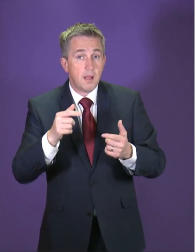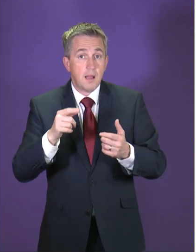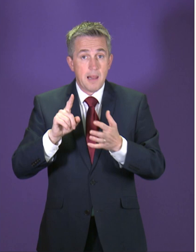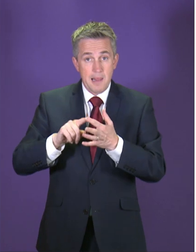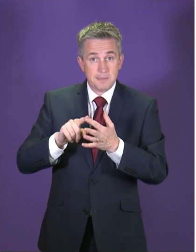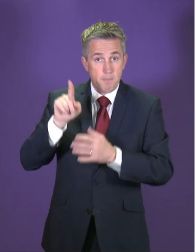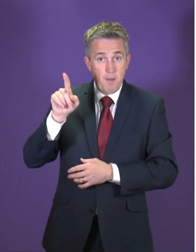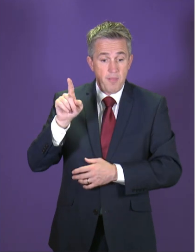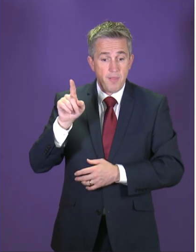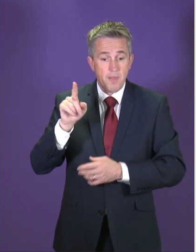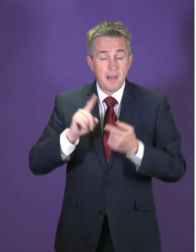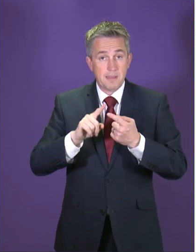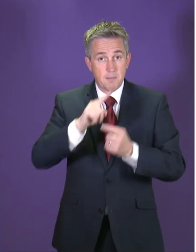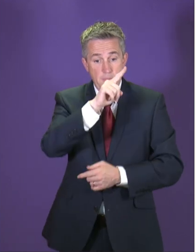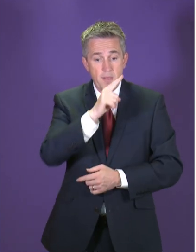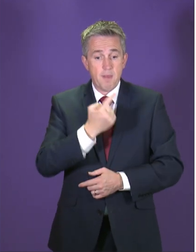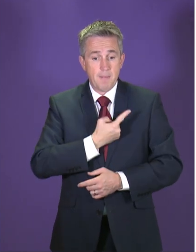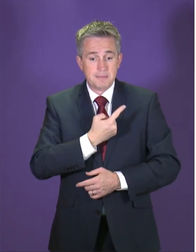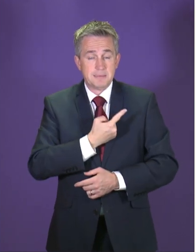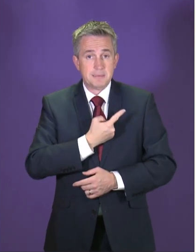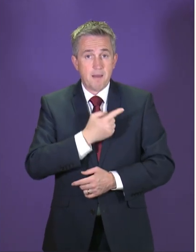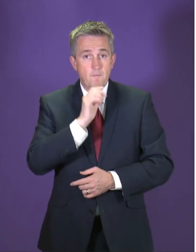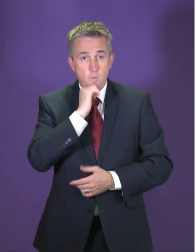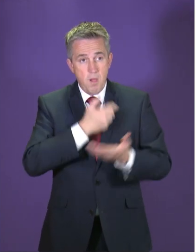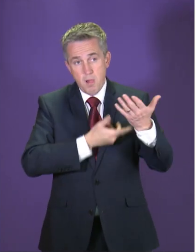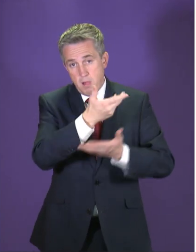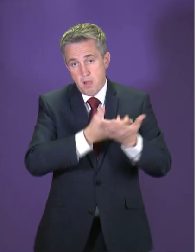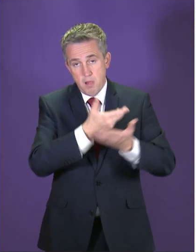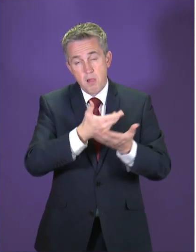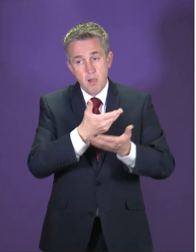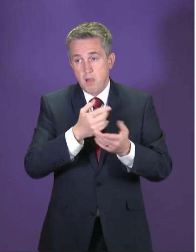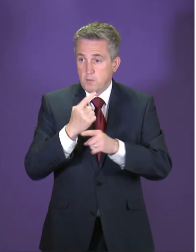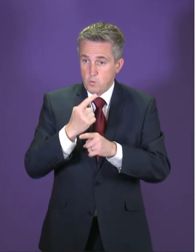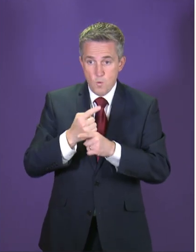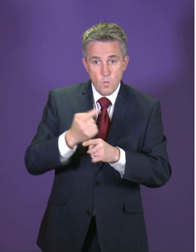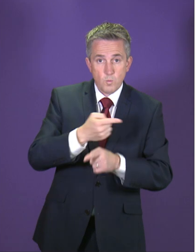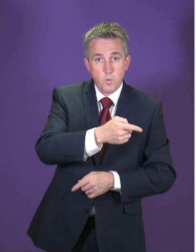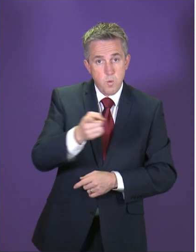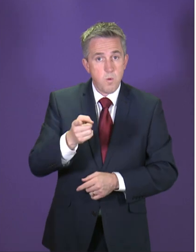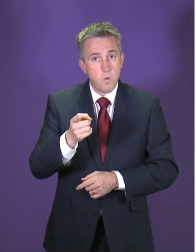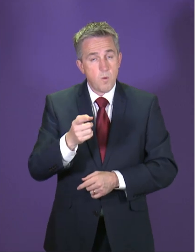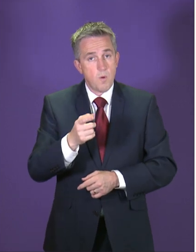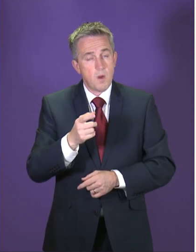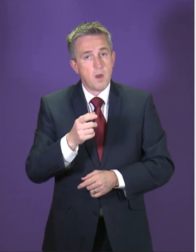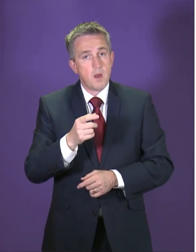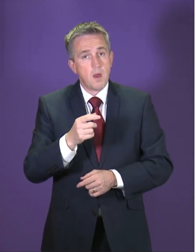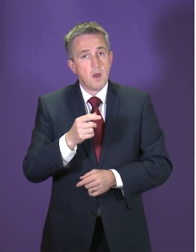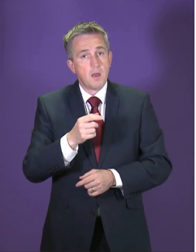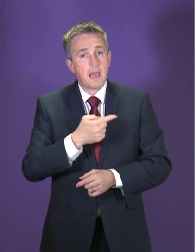and I are going to now share some of that discussion with you. And it will continue in a